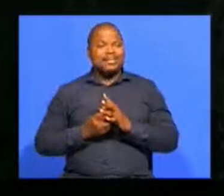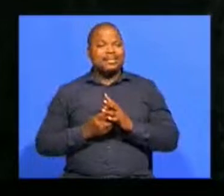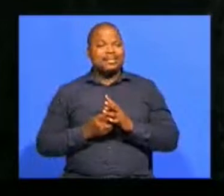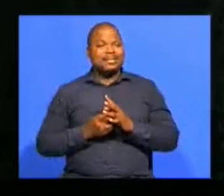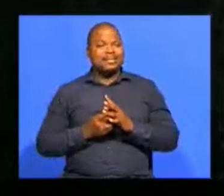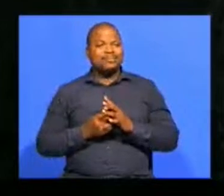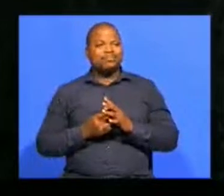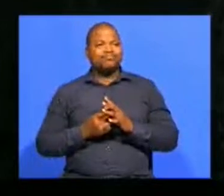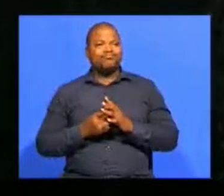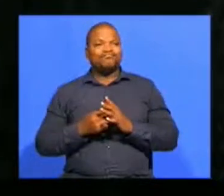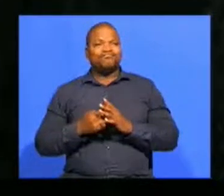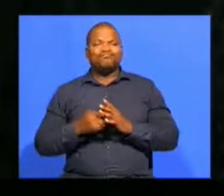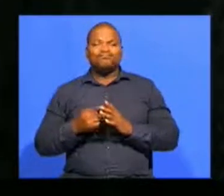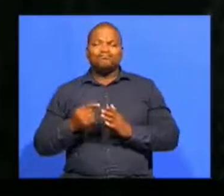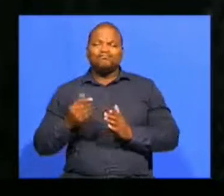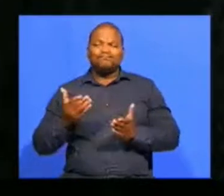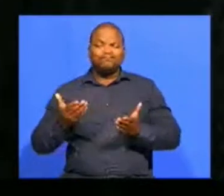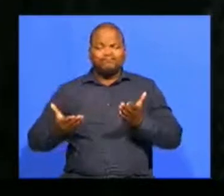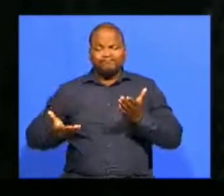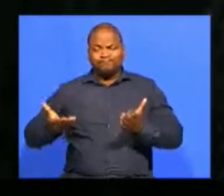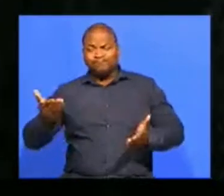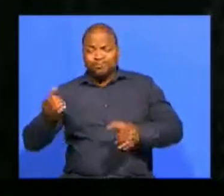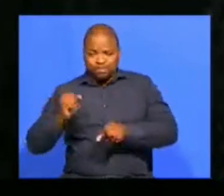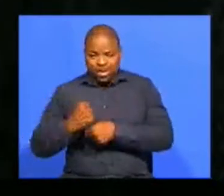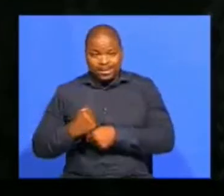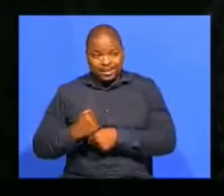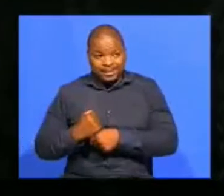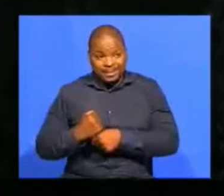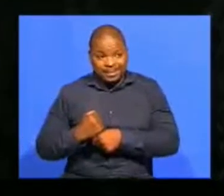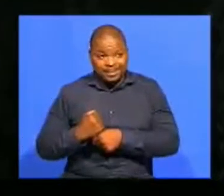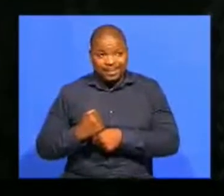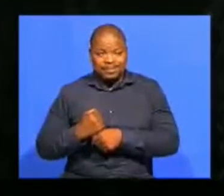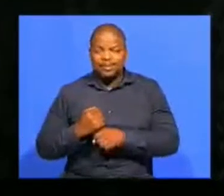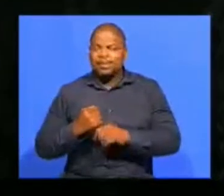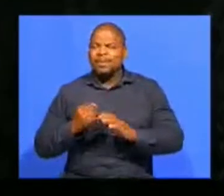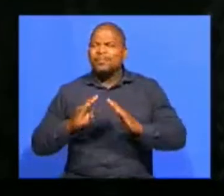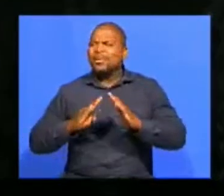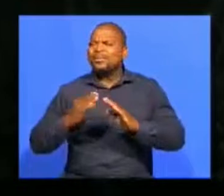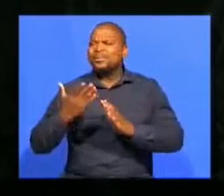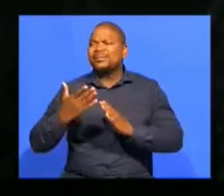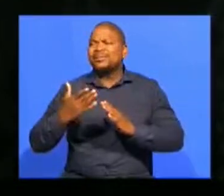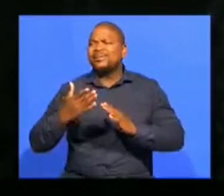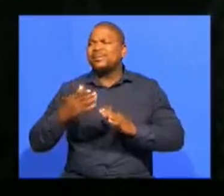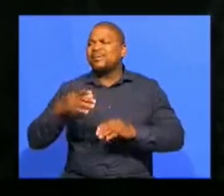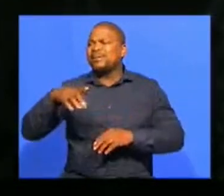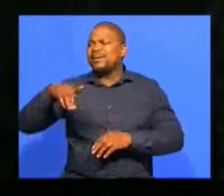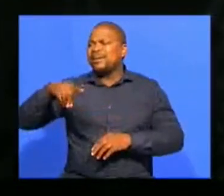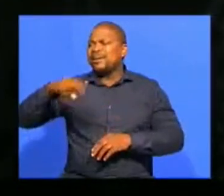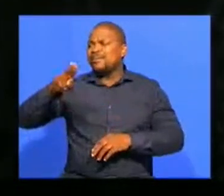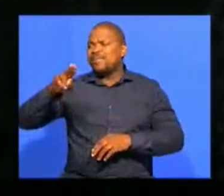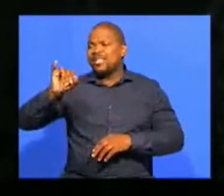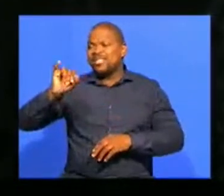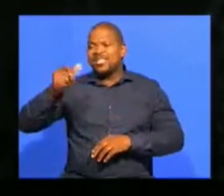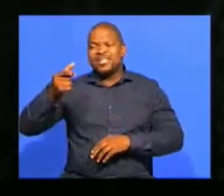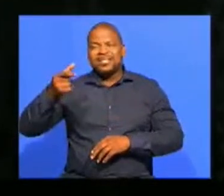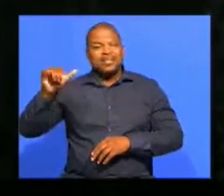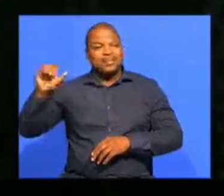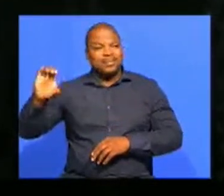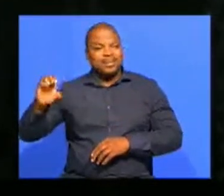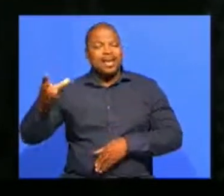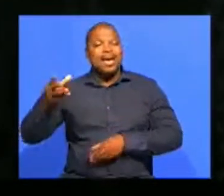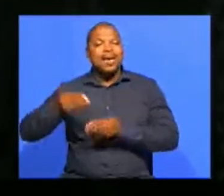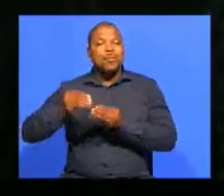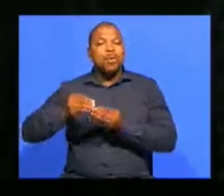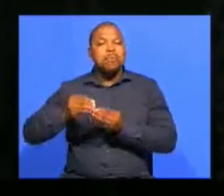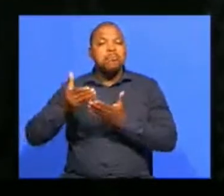a point of disequilibrium, it's just basic moments, physics. You just add more